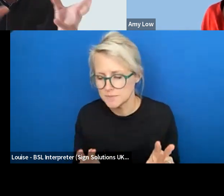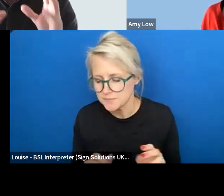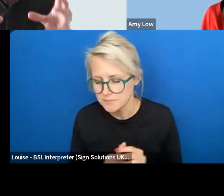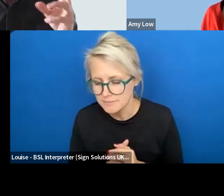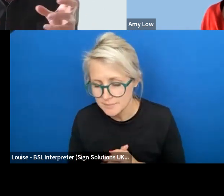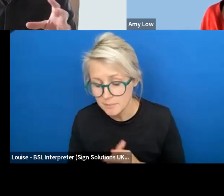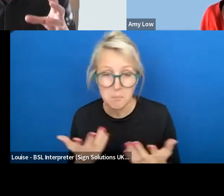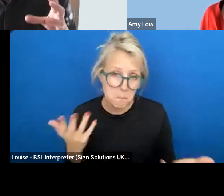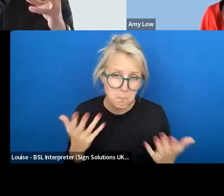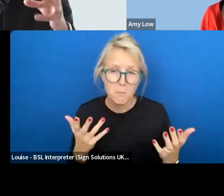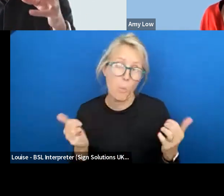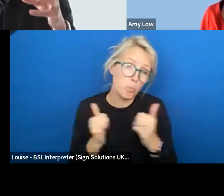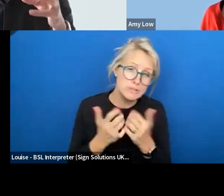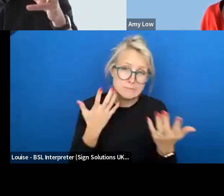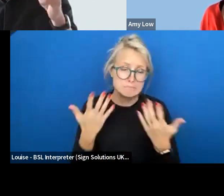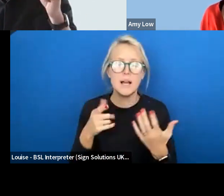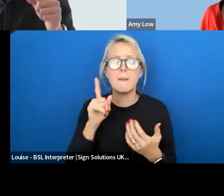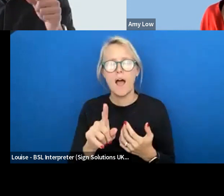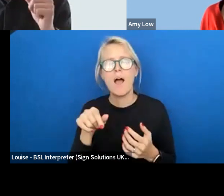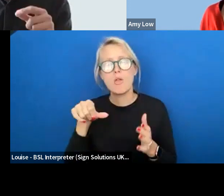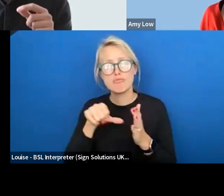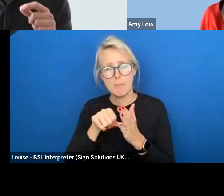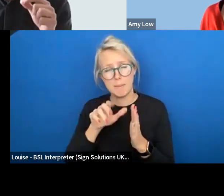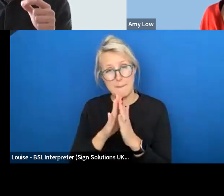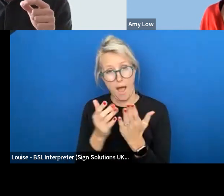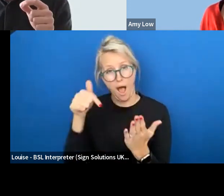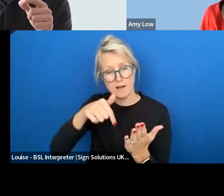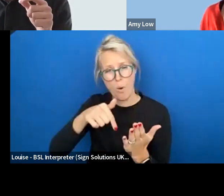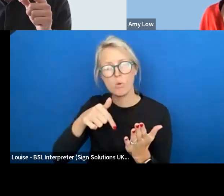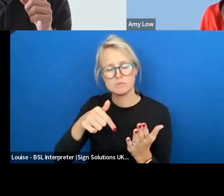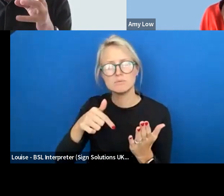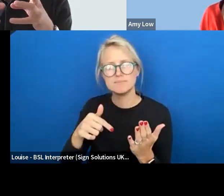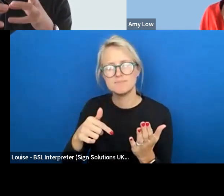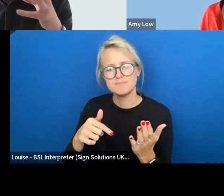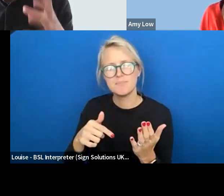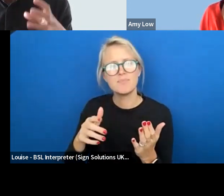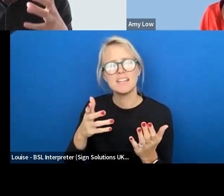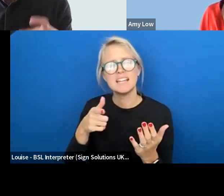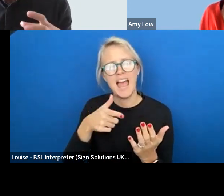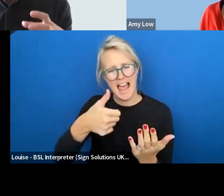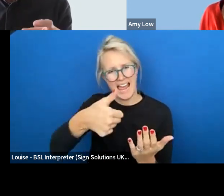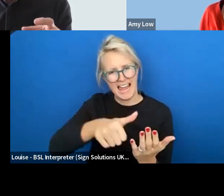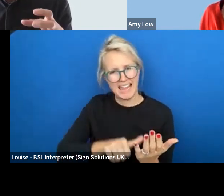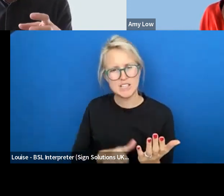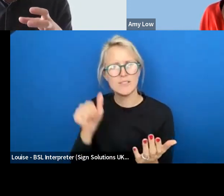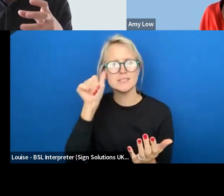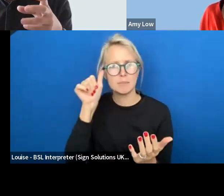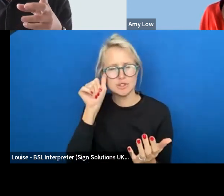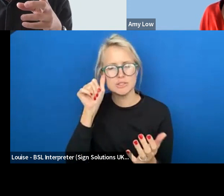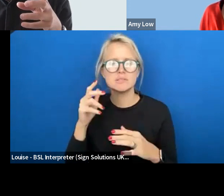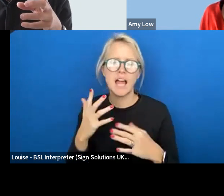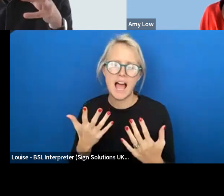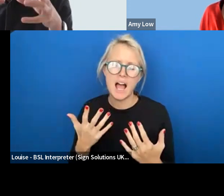against or agree, that the problem with a passport is that it does that list of assumptions again,